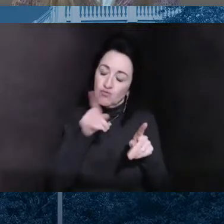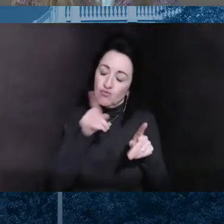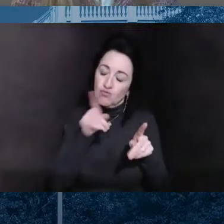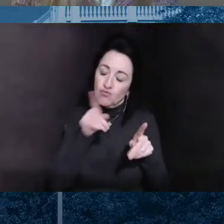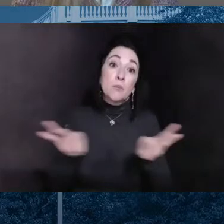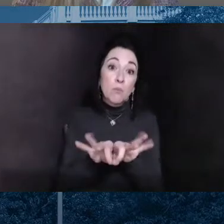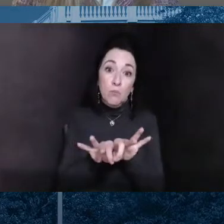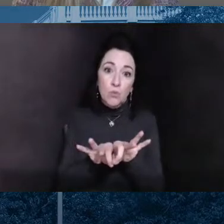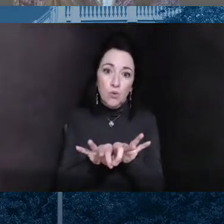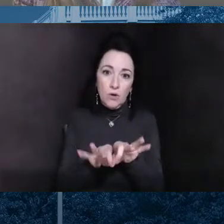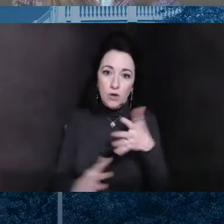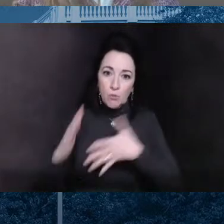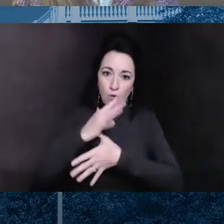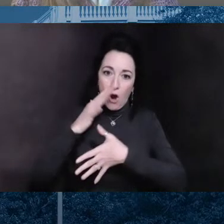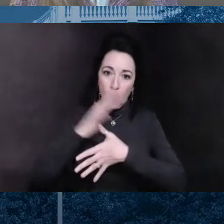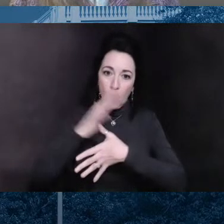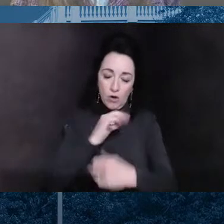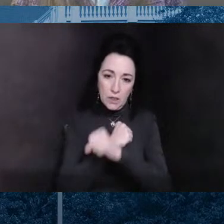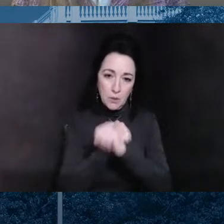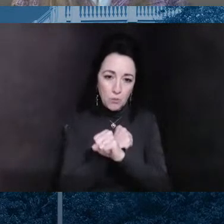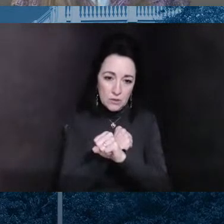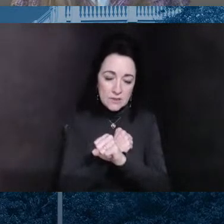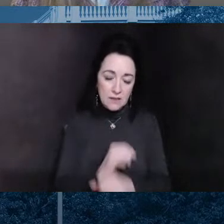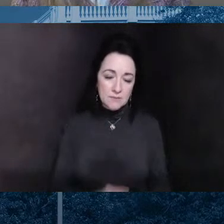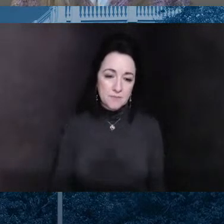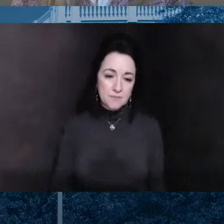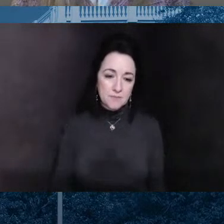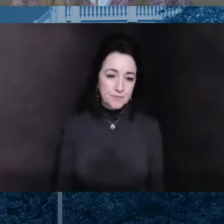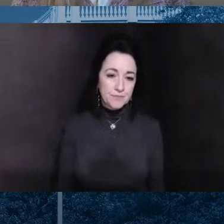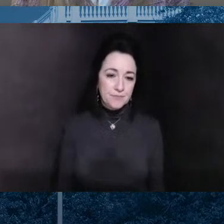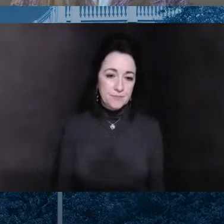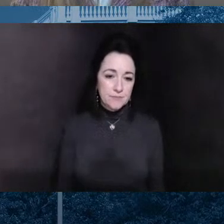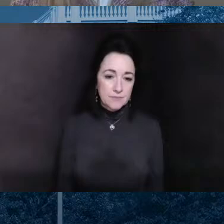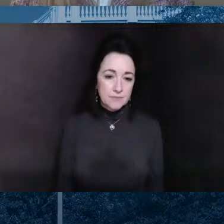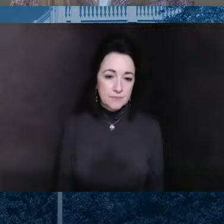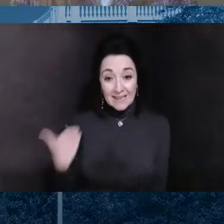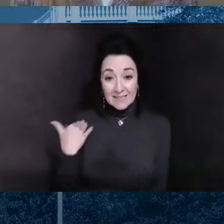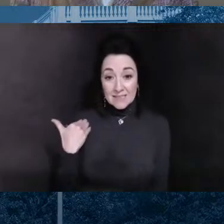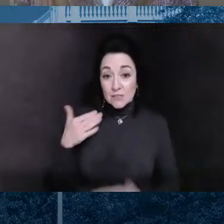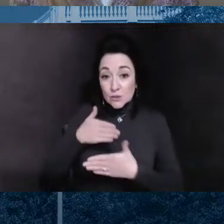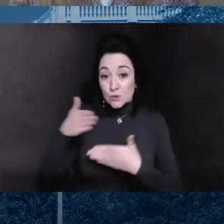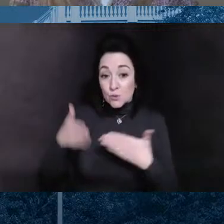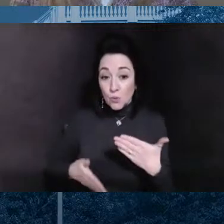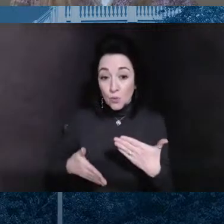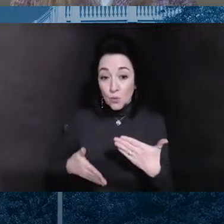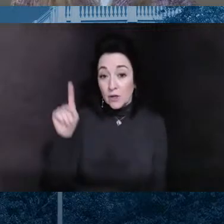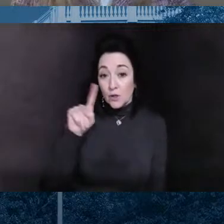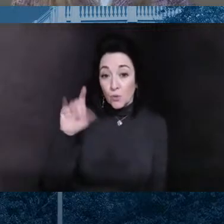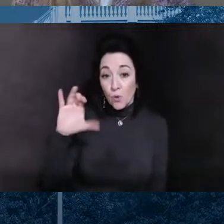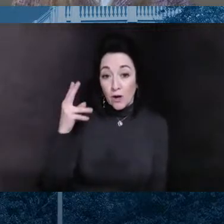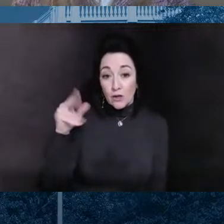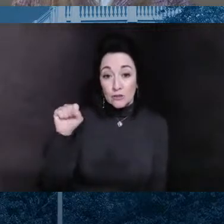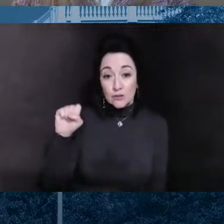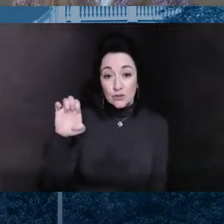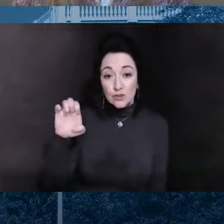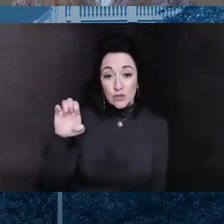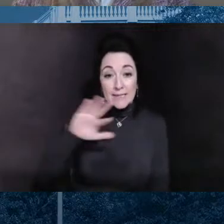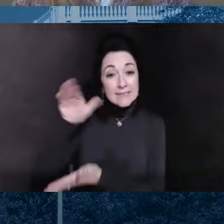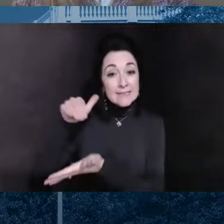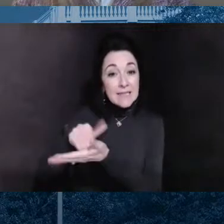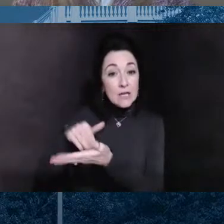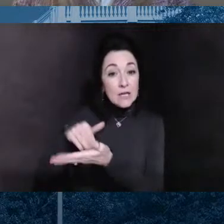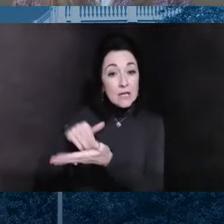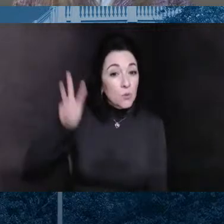had a very successful event, large vaccination event this weekend at the Chase Center. I was there for several